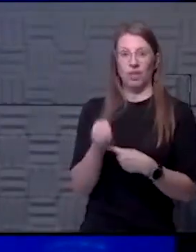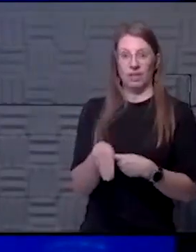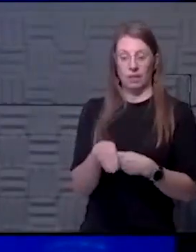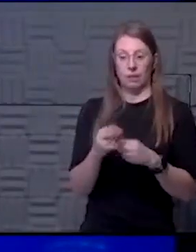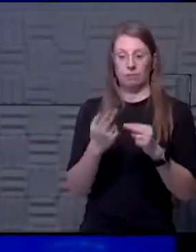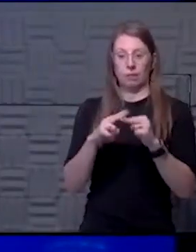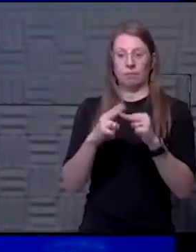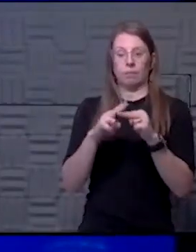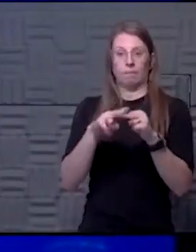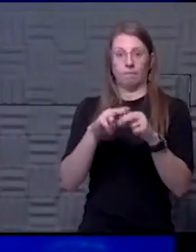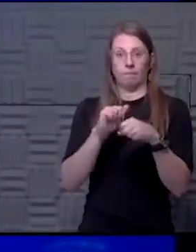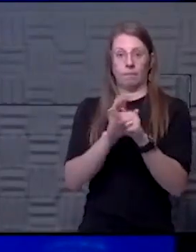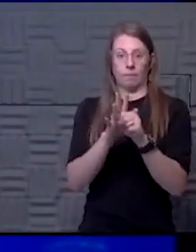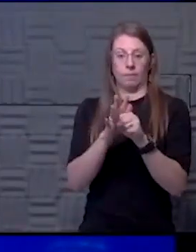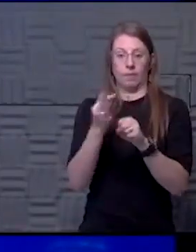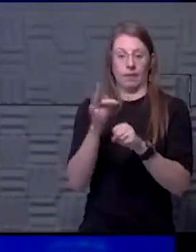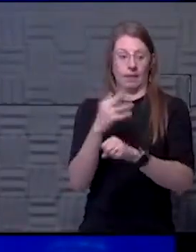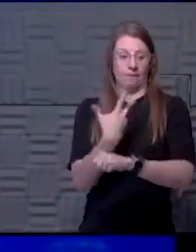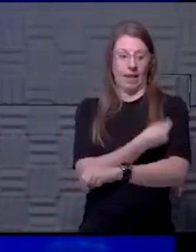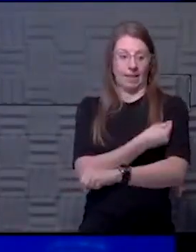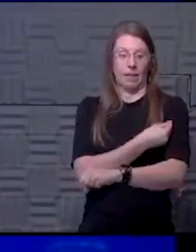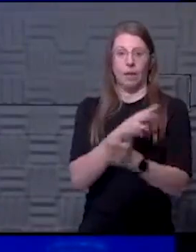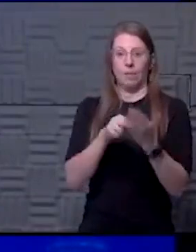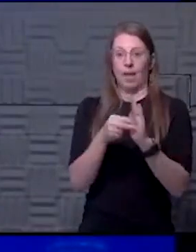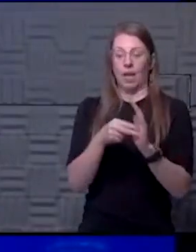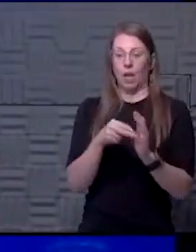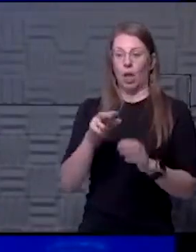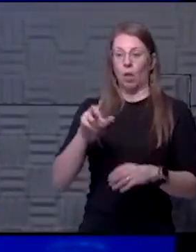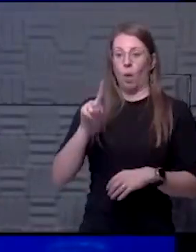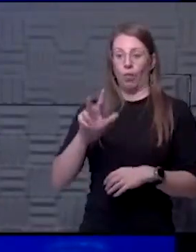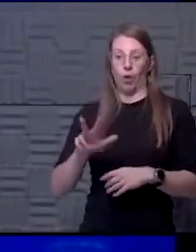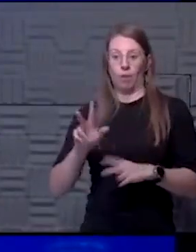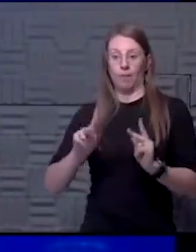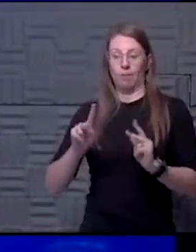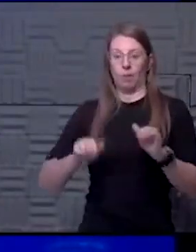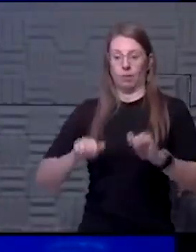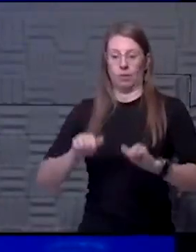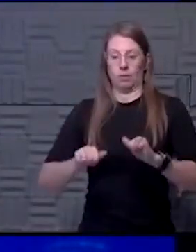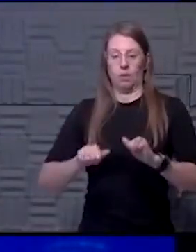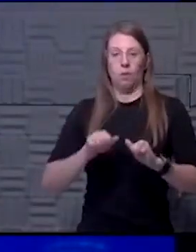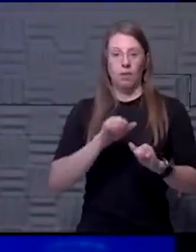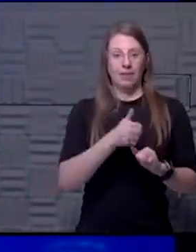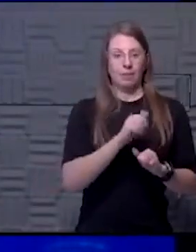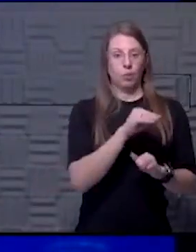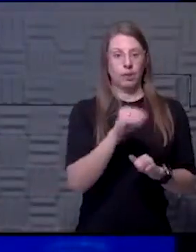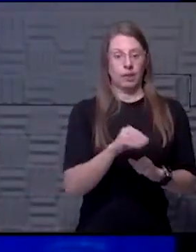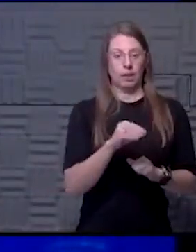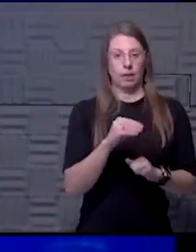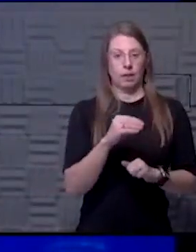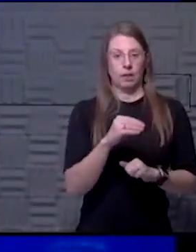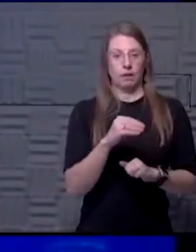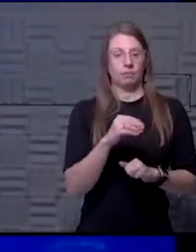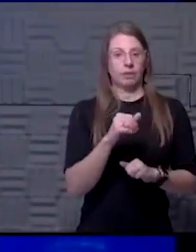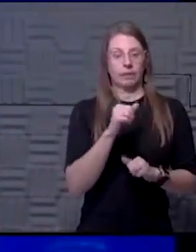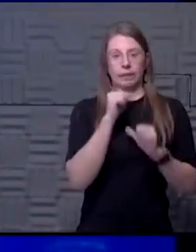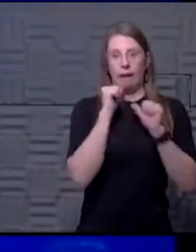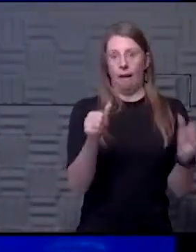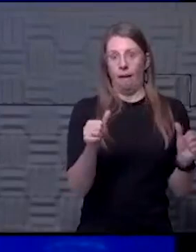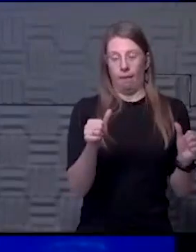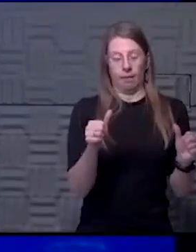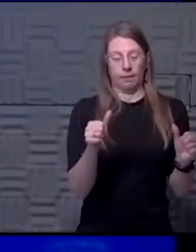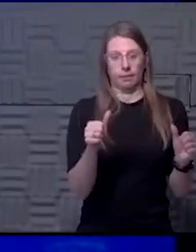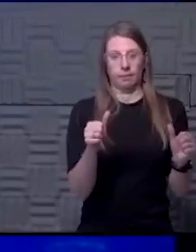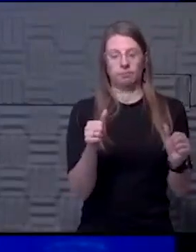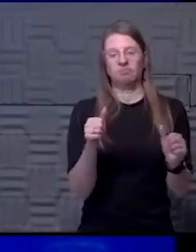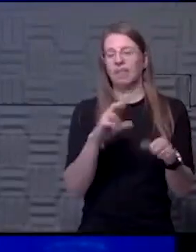uptake rate of the vaccine, which means a third of people are either vaccine hesitant and about 10% of people we know are vaccine deniers. And we know